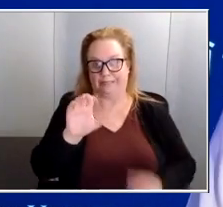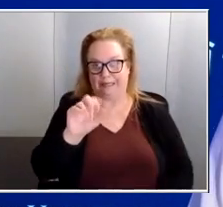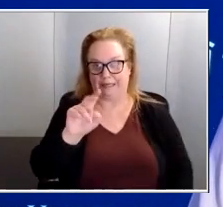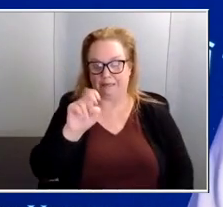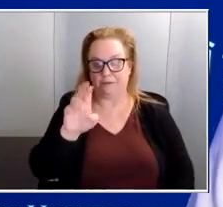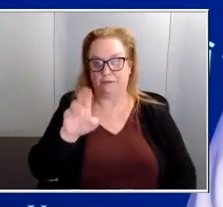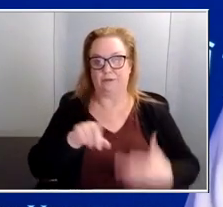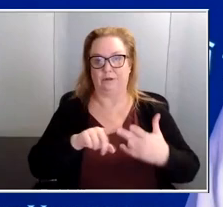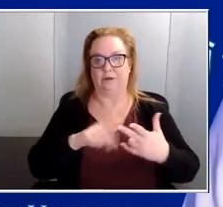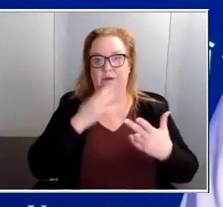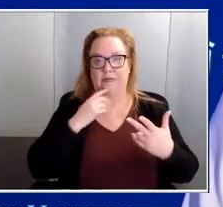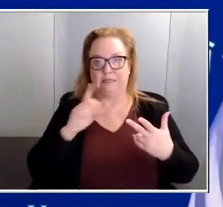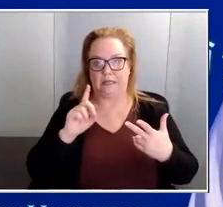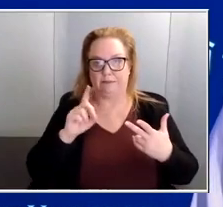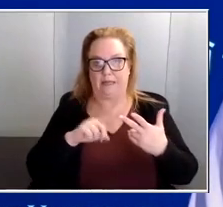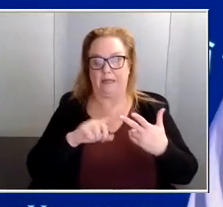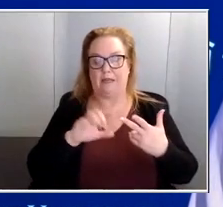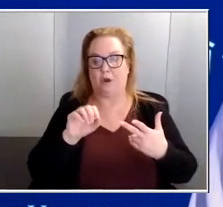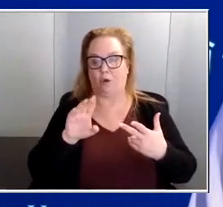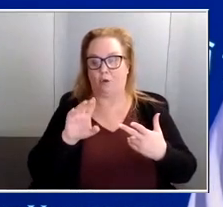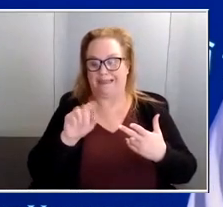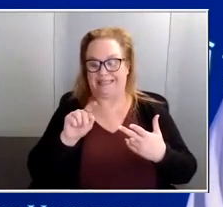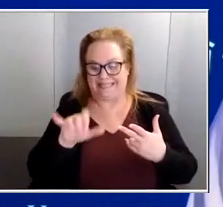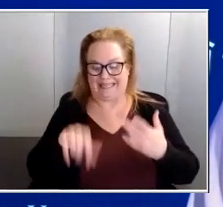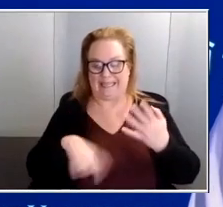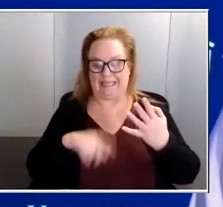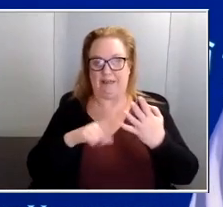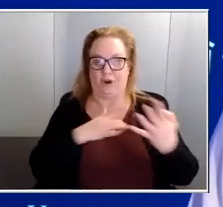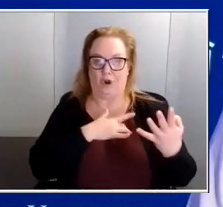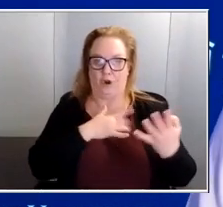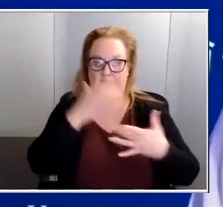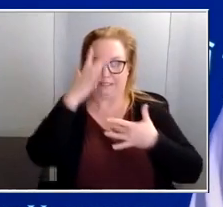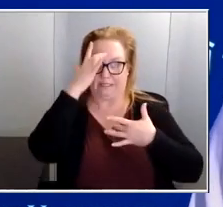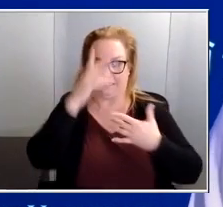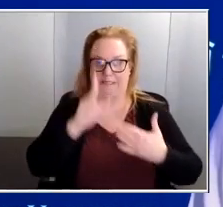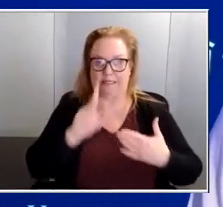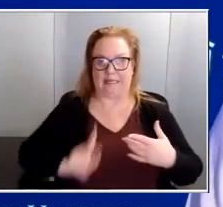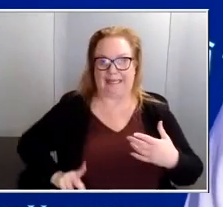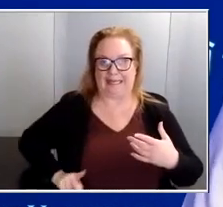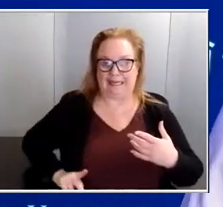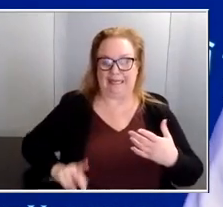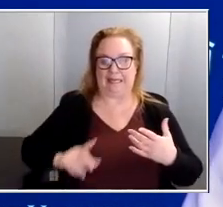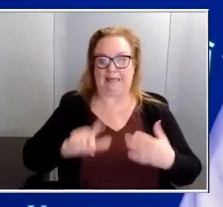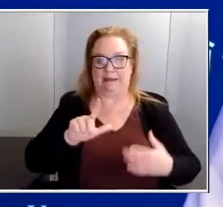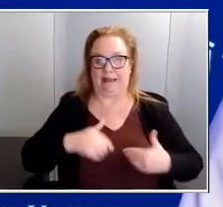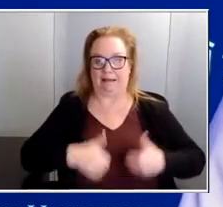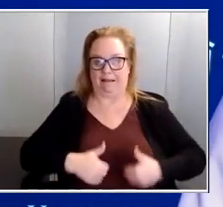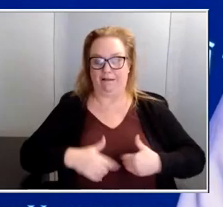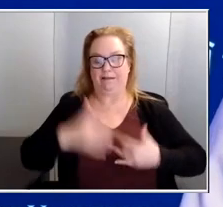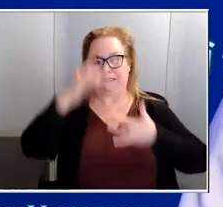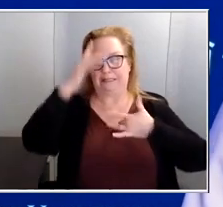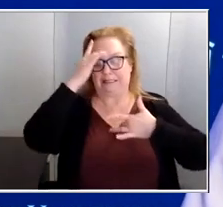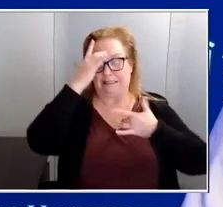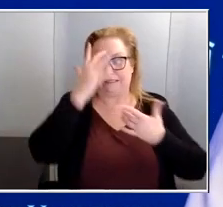like diabetes, obesity, heart disease, kidney disease, lung disease, et cetera. So I think there will be some sort of recommendation